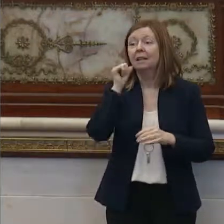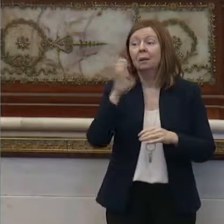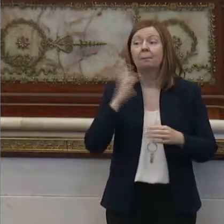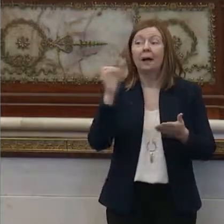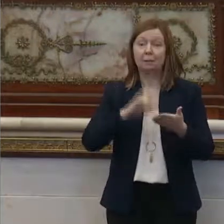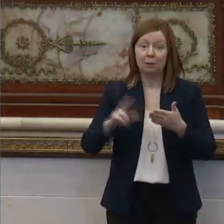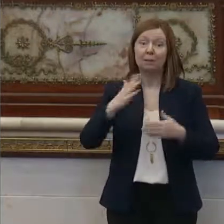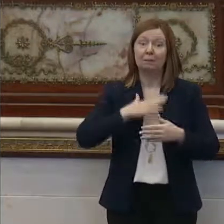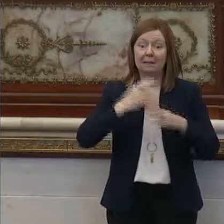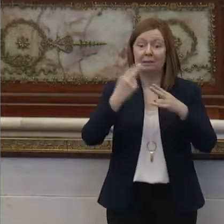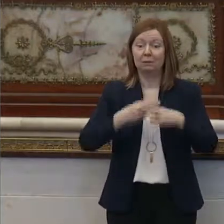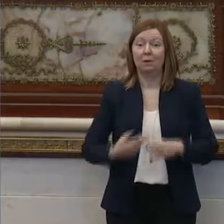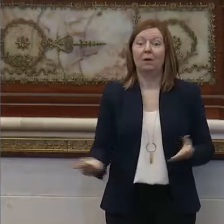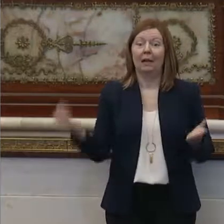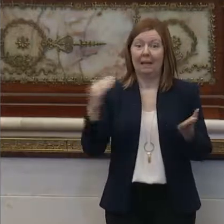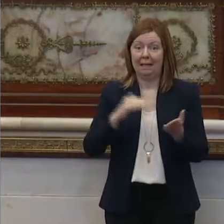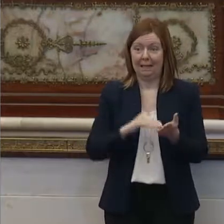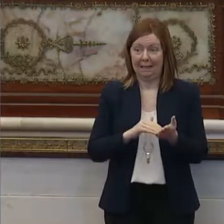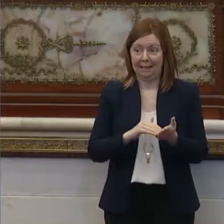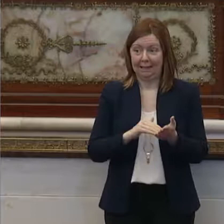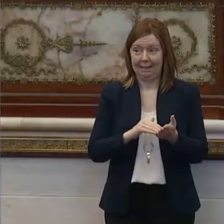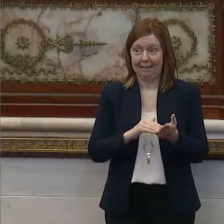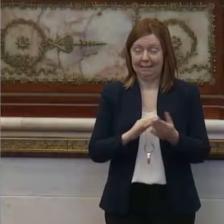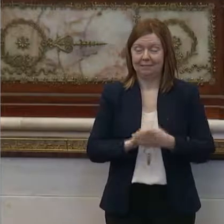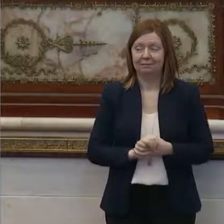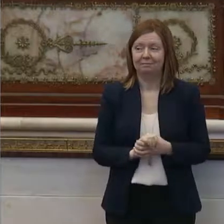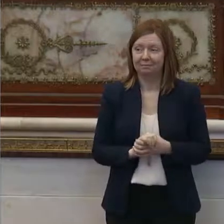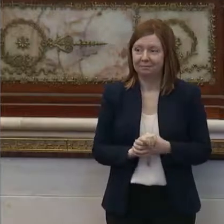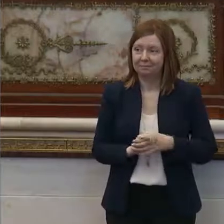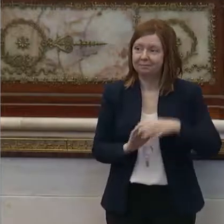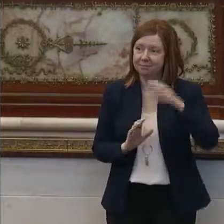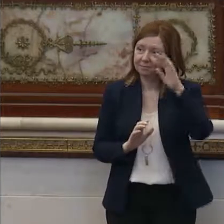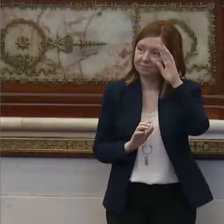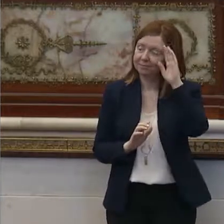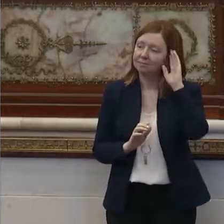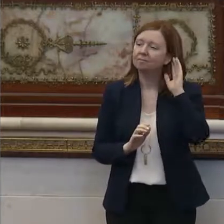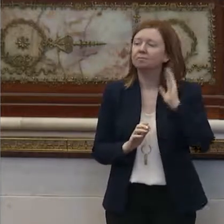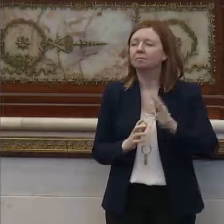Clerk, can you go through a roll call again so we can establish quorum?